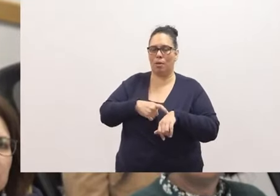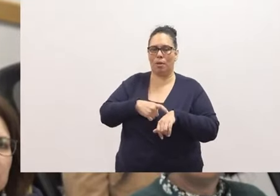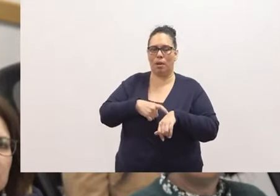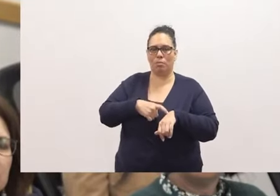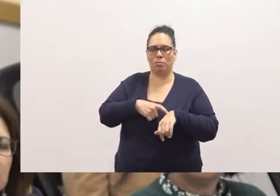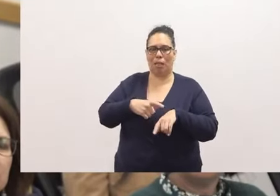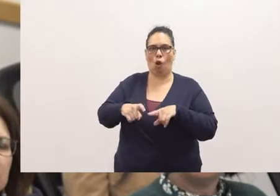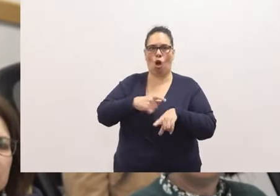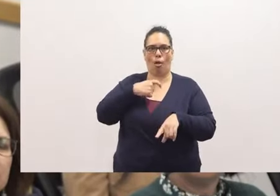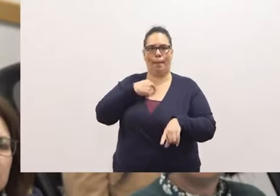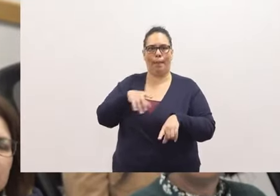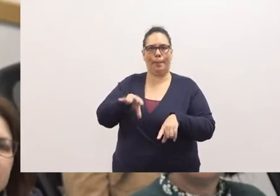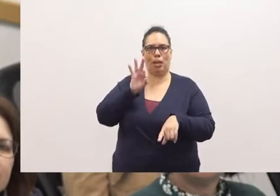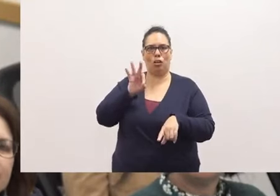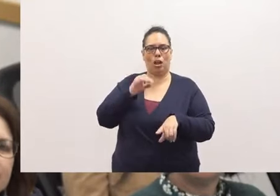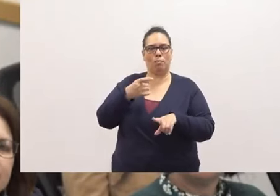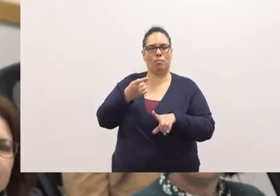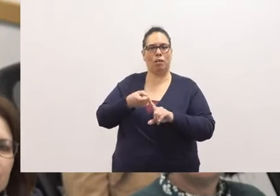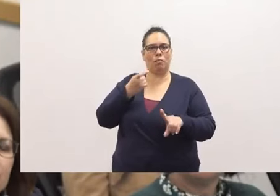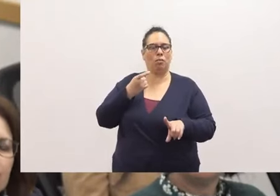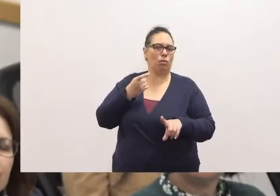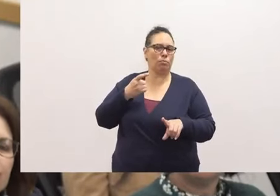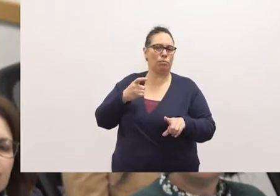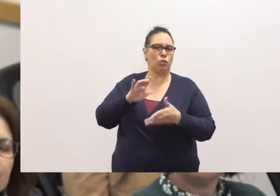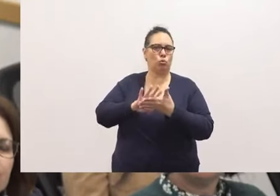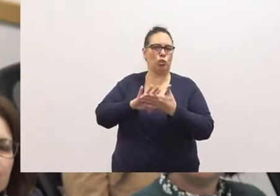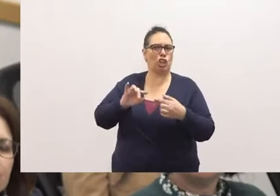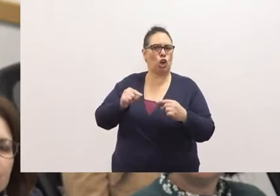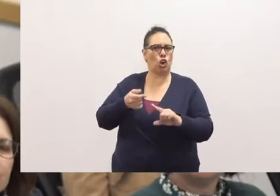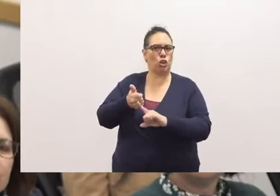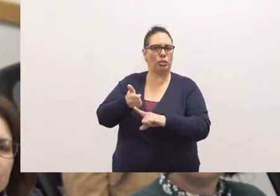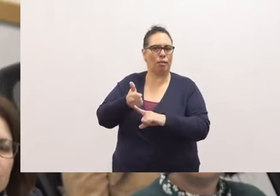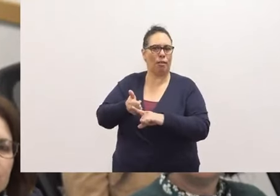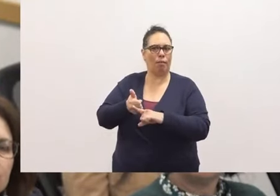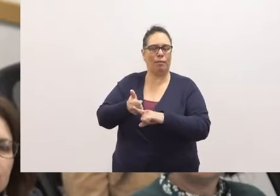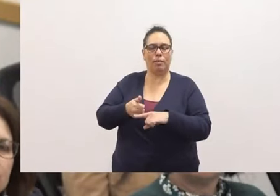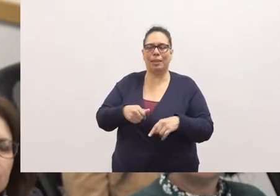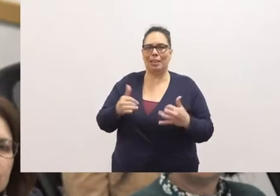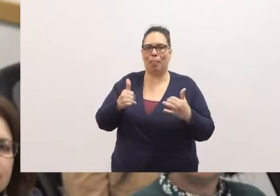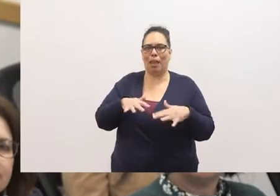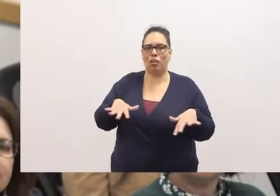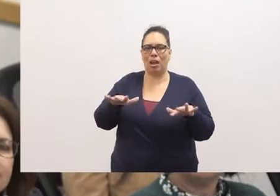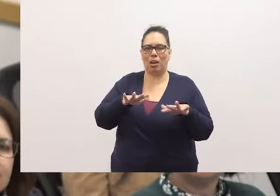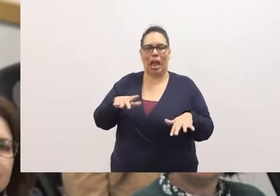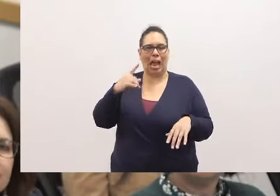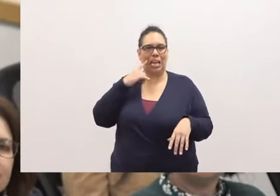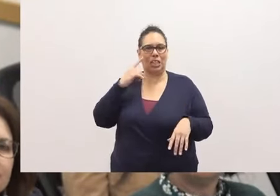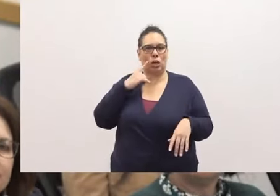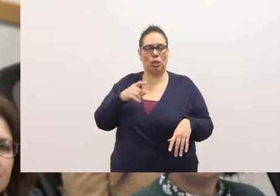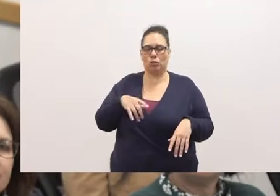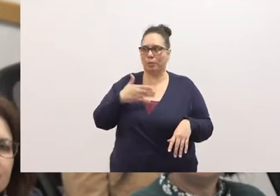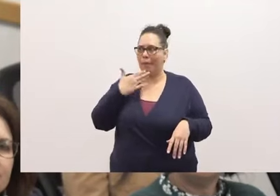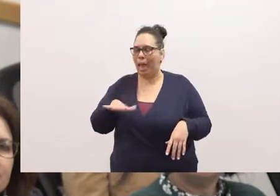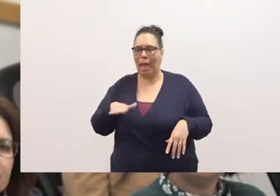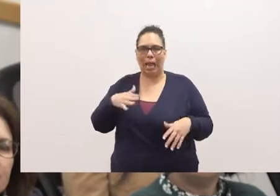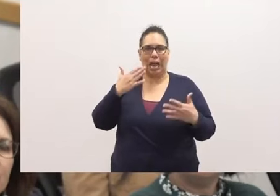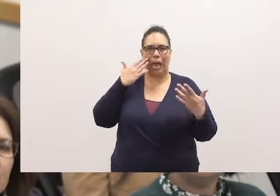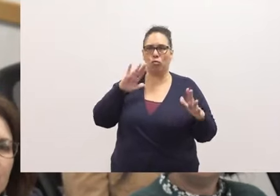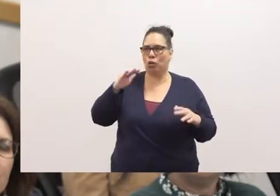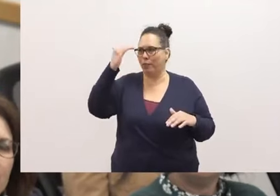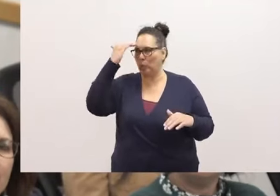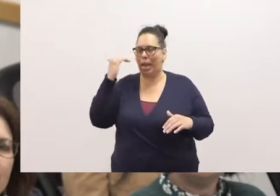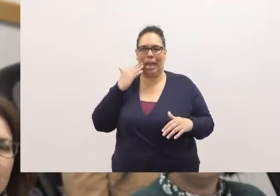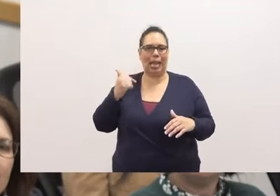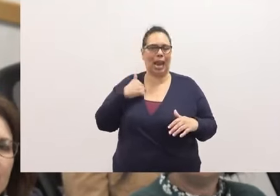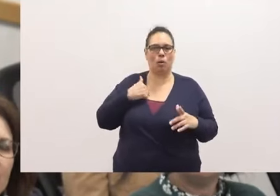from school when she hurt herself in the playground. And my thought was, she probably hurt herself really bad. She might have hurt her head. I